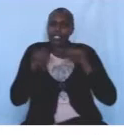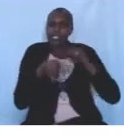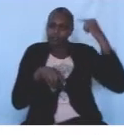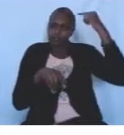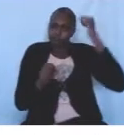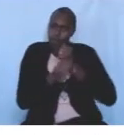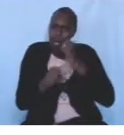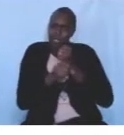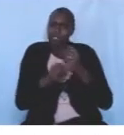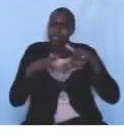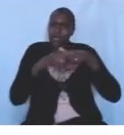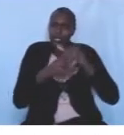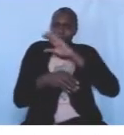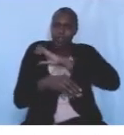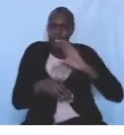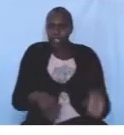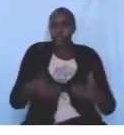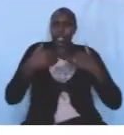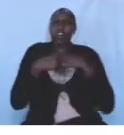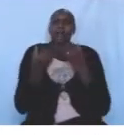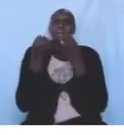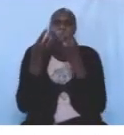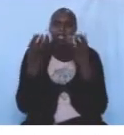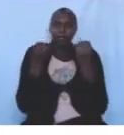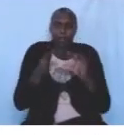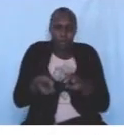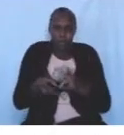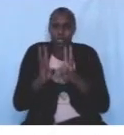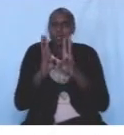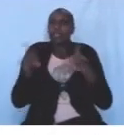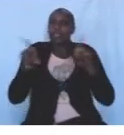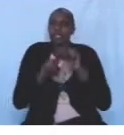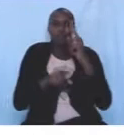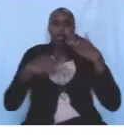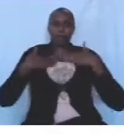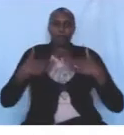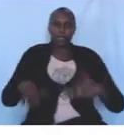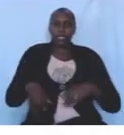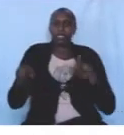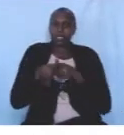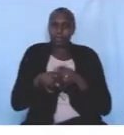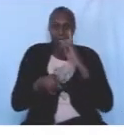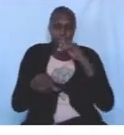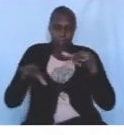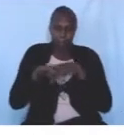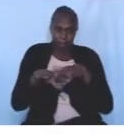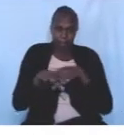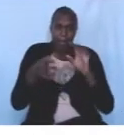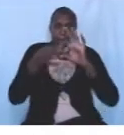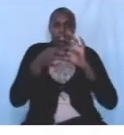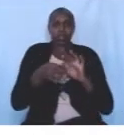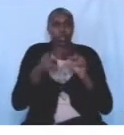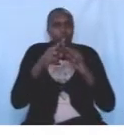So in Christ, we have many forms and one body, and each member belongs